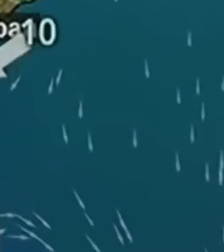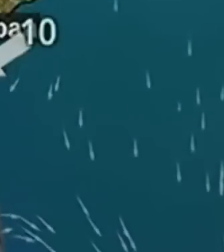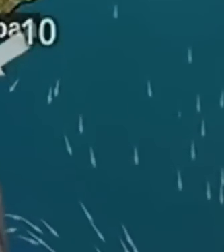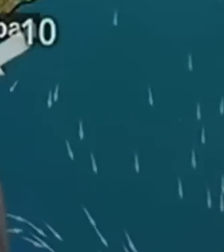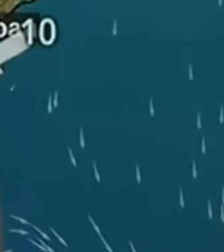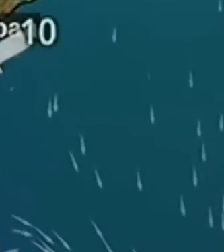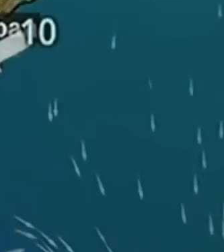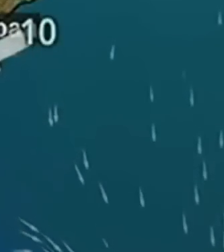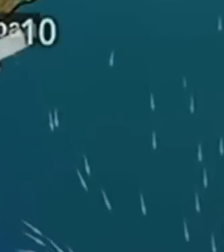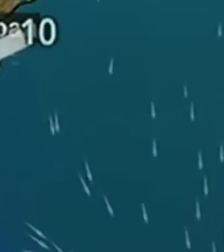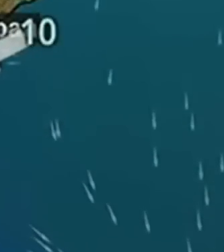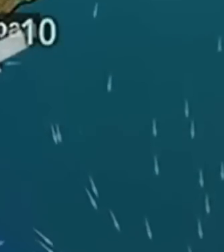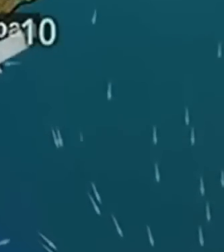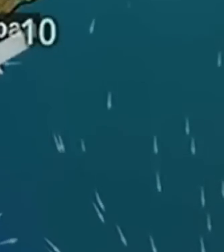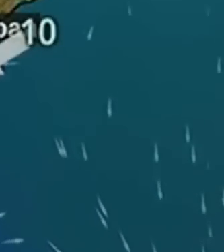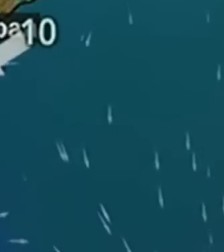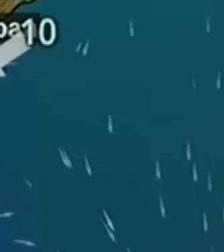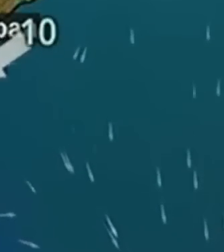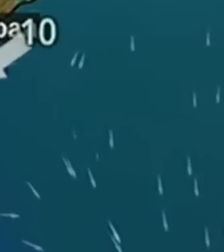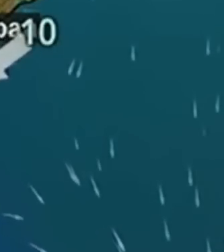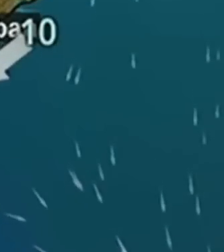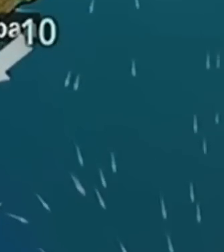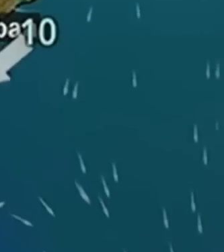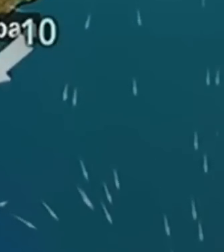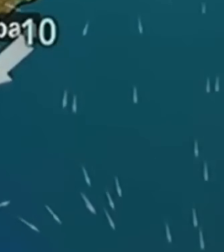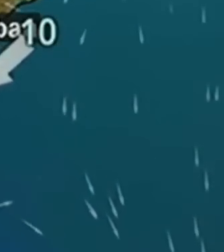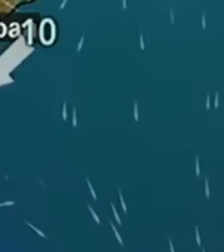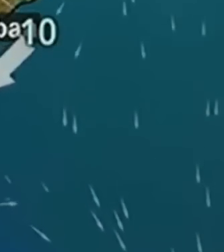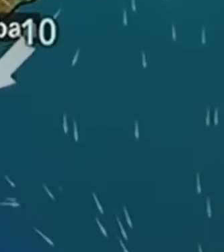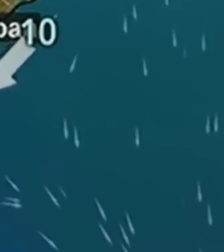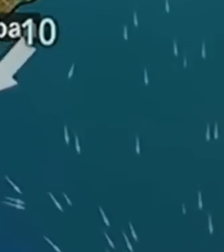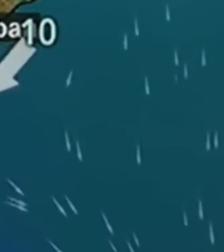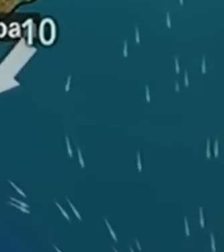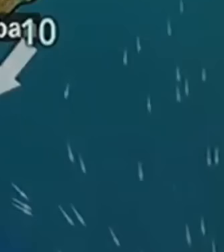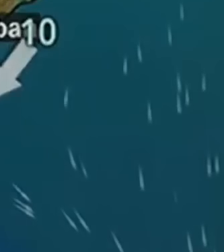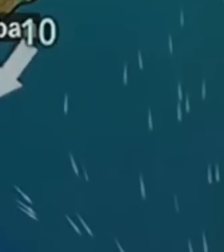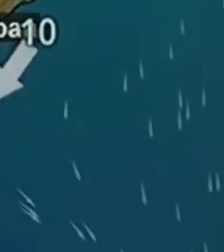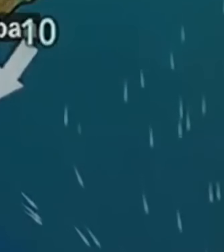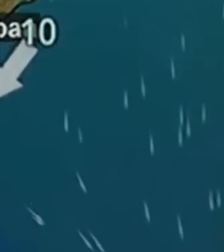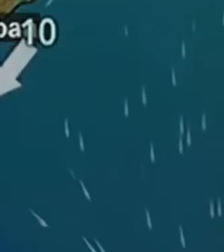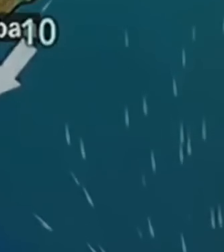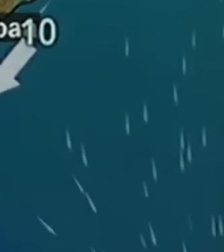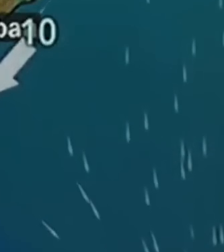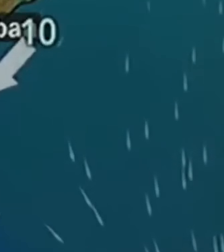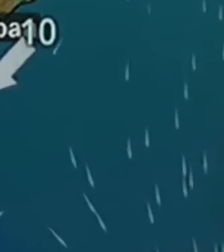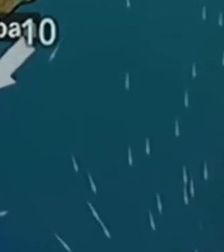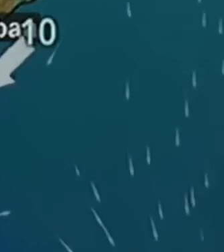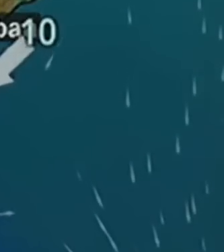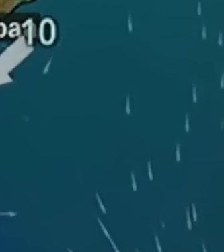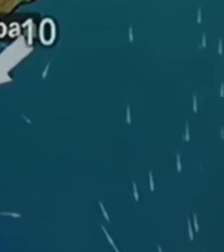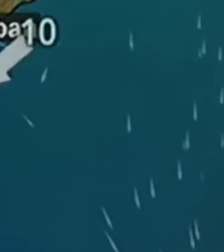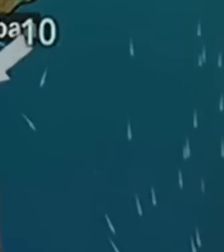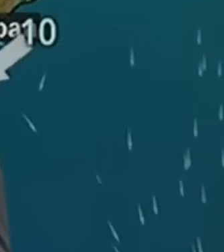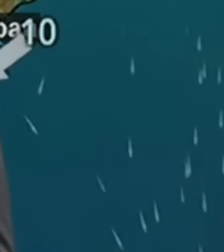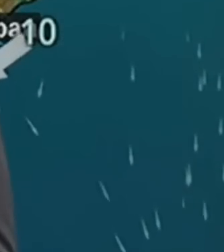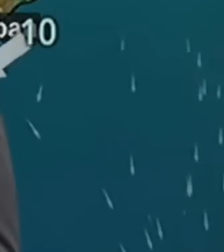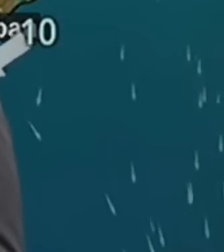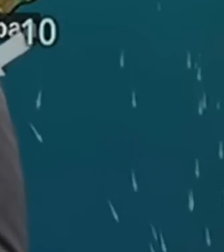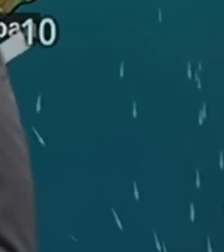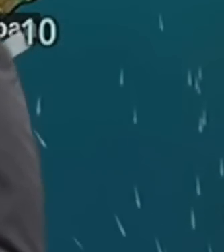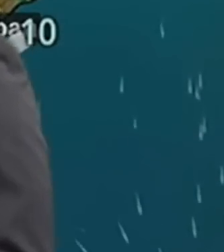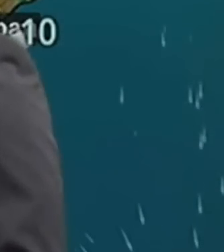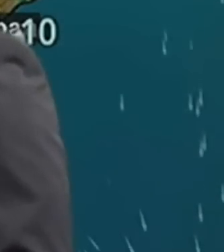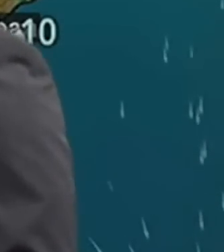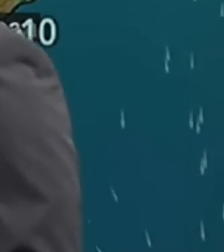Babu madume tsa bele ba tsa shebela bosema ka jena se shebela hona o tla ka le boale holo tla o tla hona ka o kapa boprima e tla shebe bulbula tse